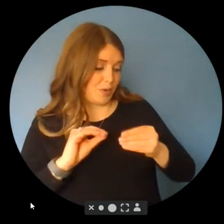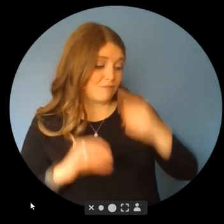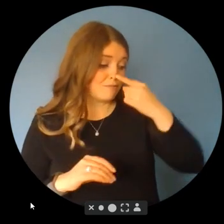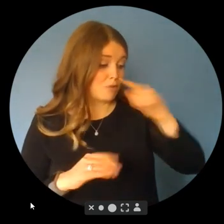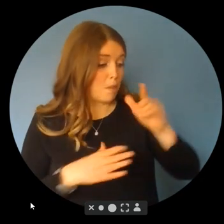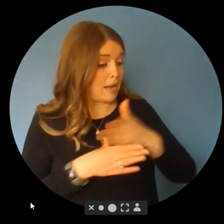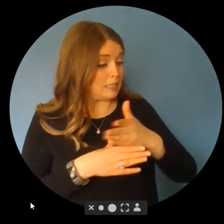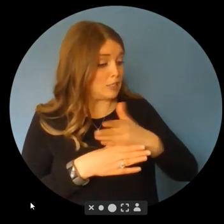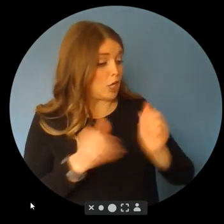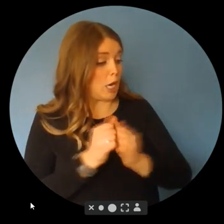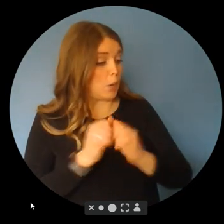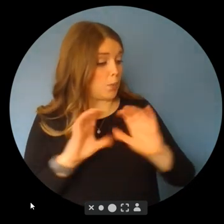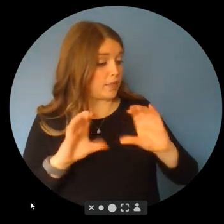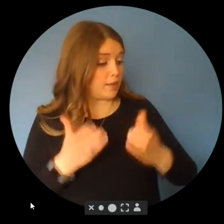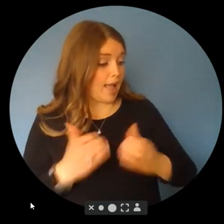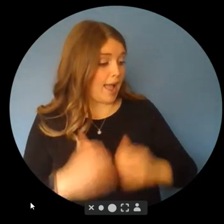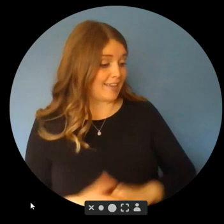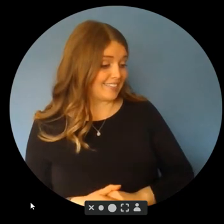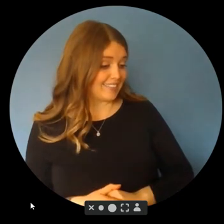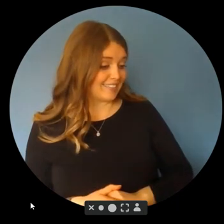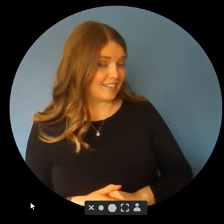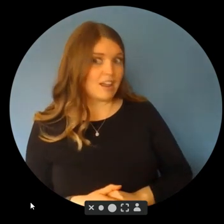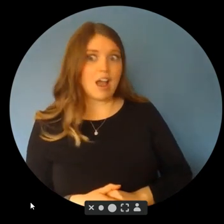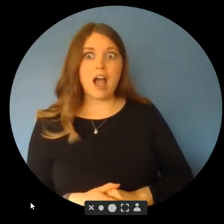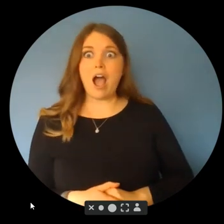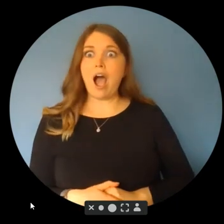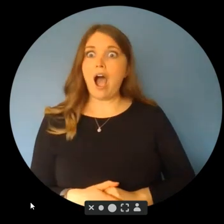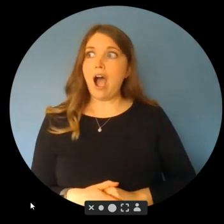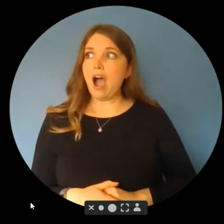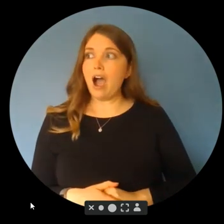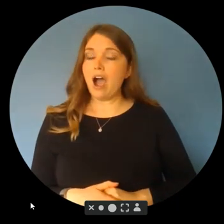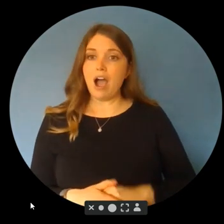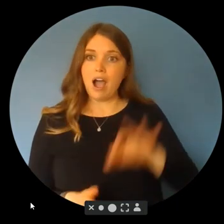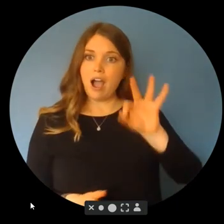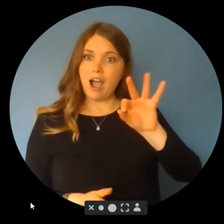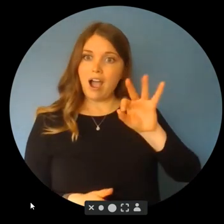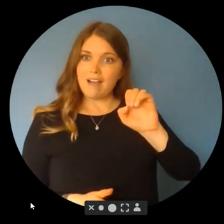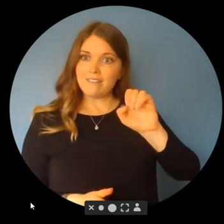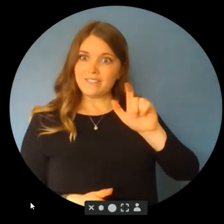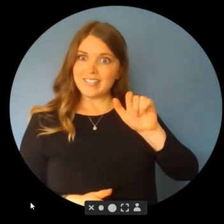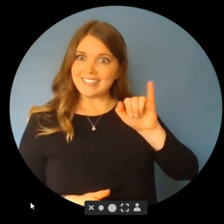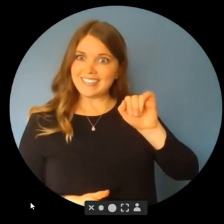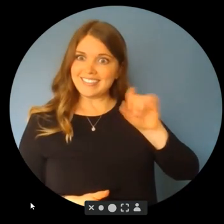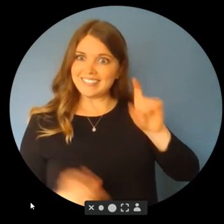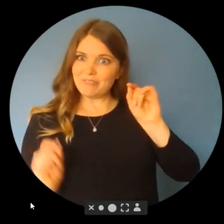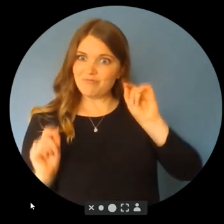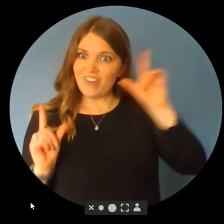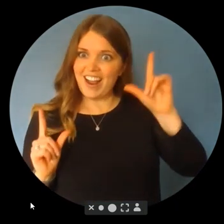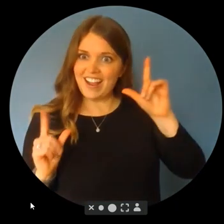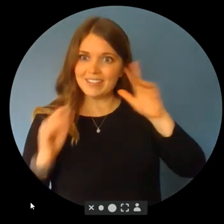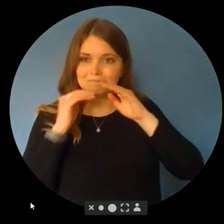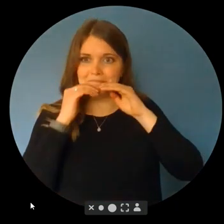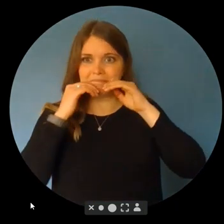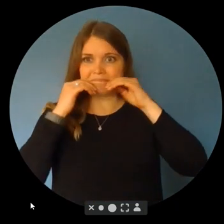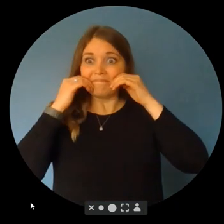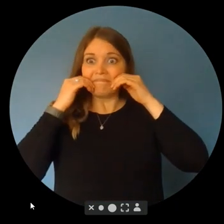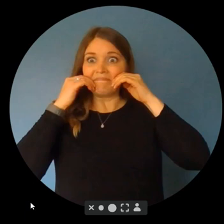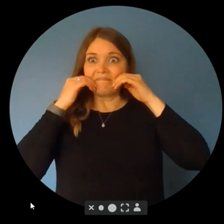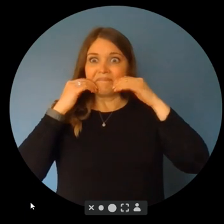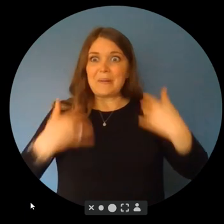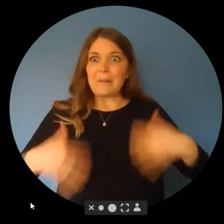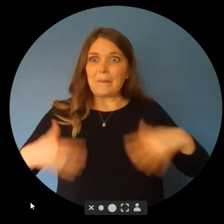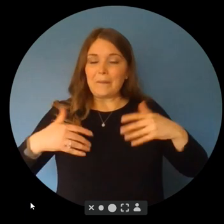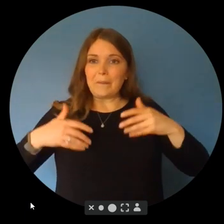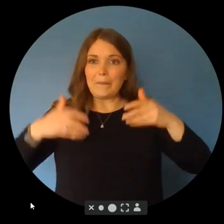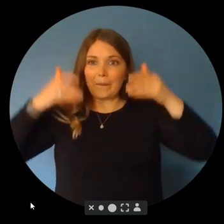it with the class? Felix was surprised, wasn't he? He grinned and he felt a big